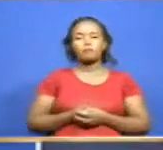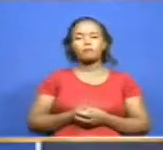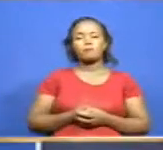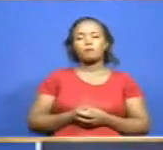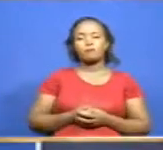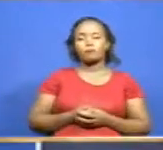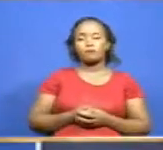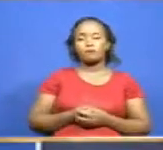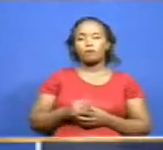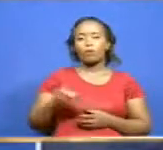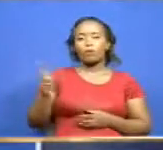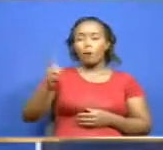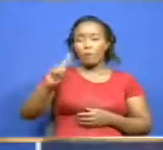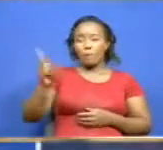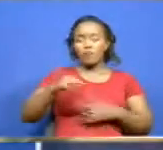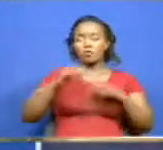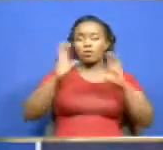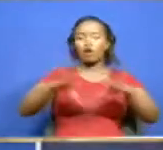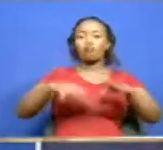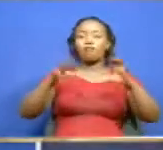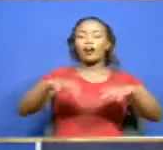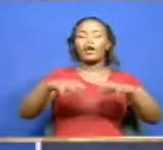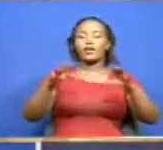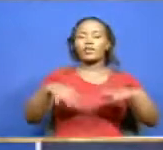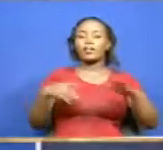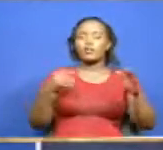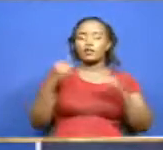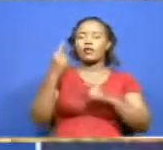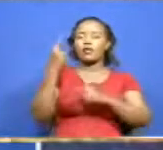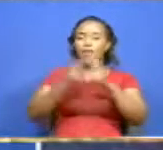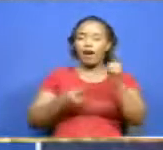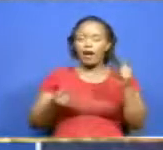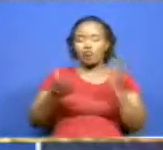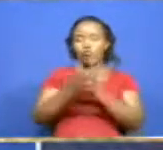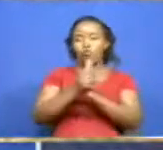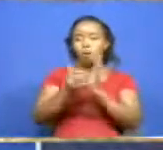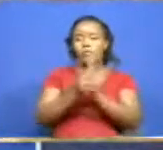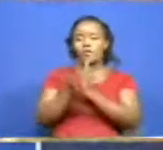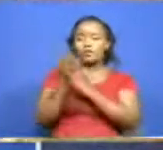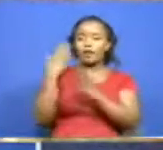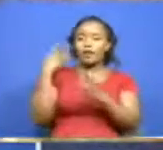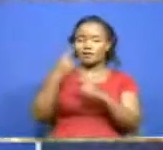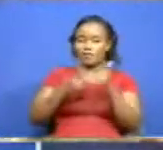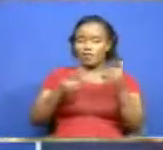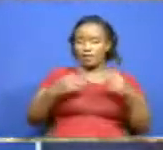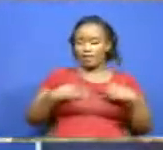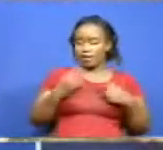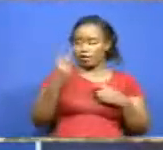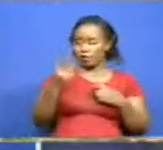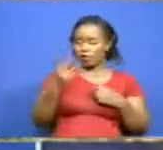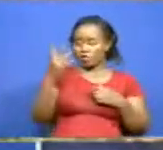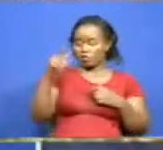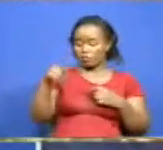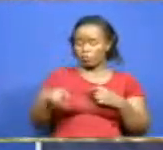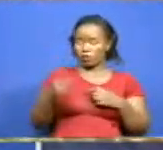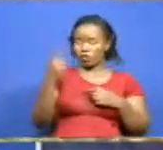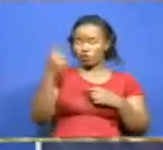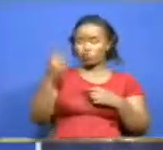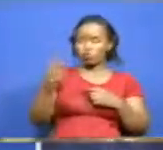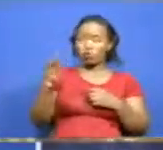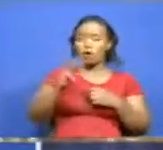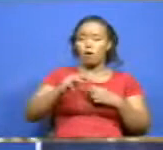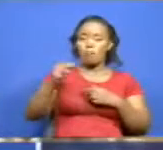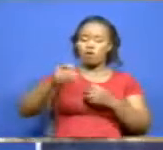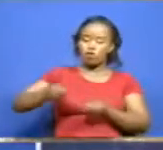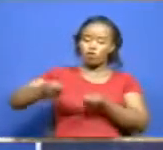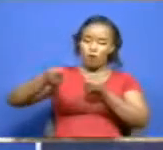According to the Ministry of Agriculture, projected annual production of maize last year was 43.2 million bags, leaving the country with a